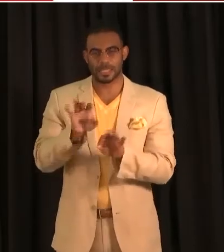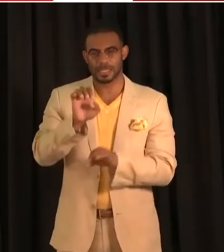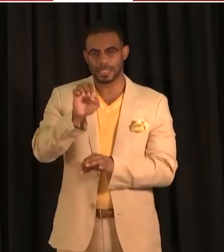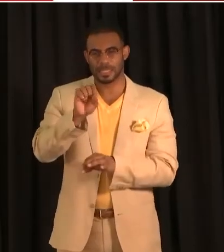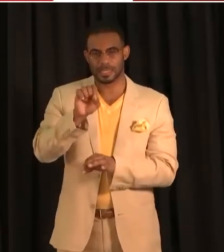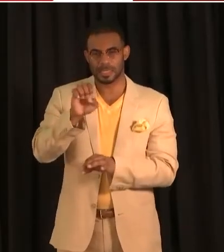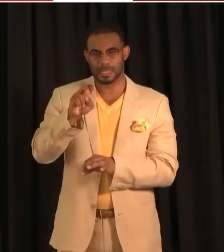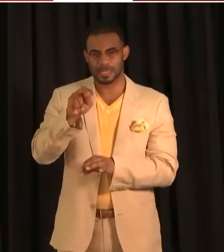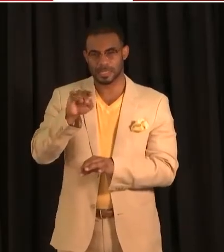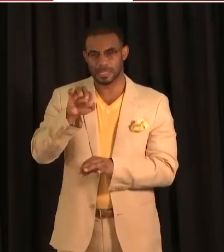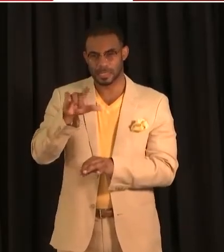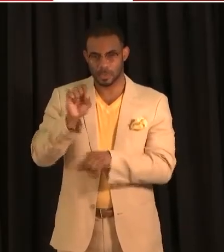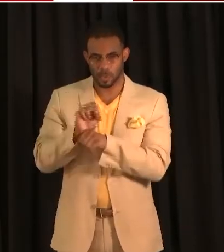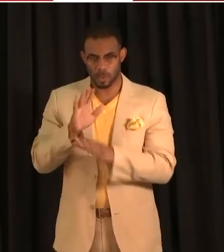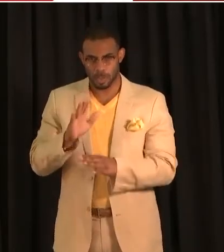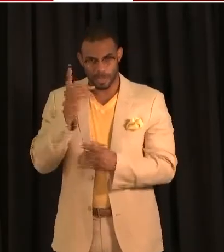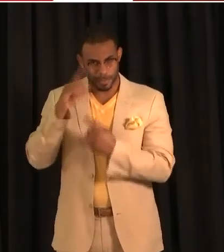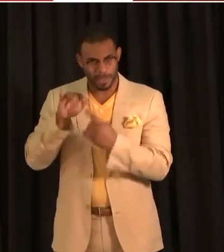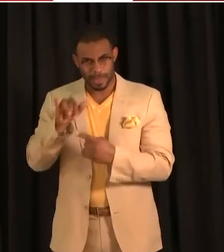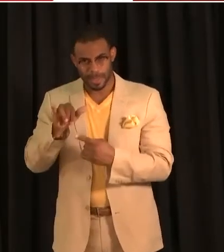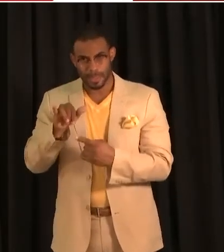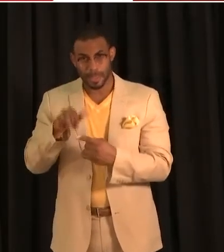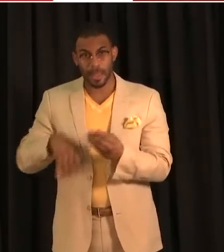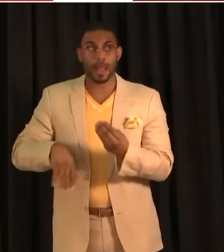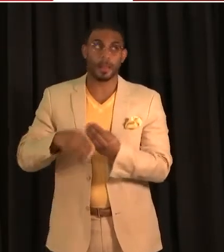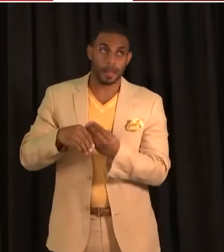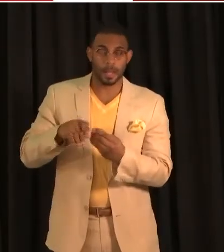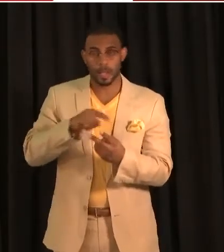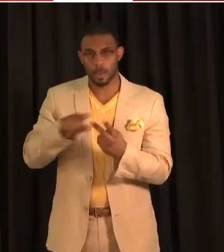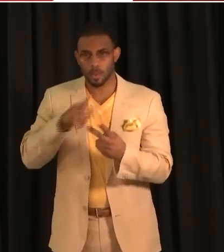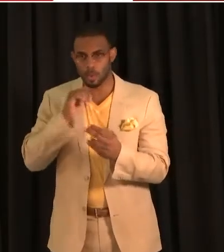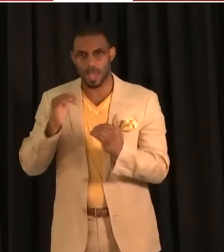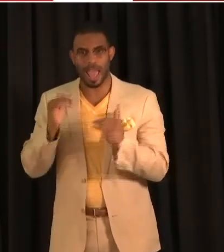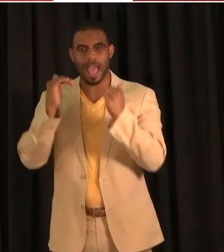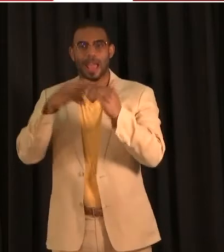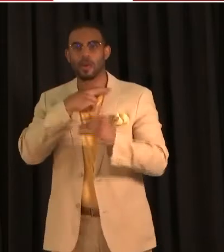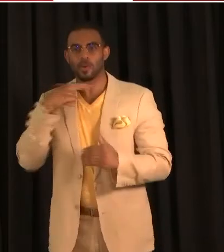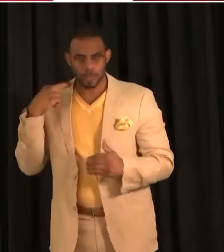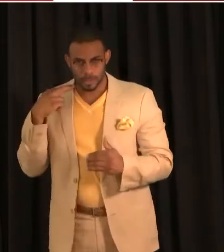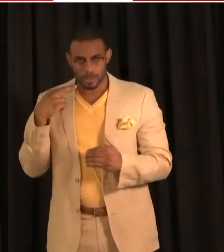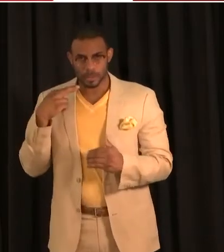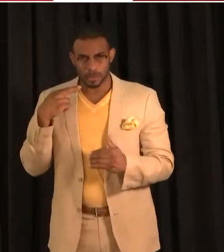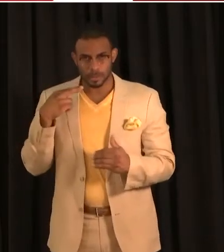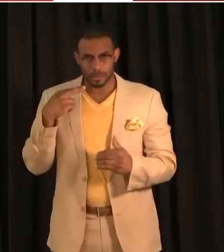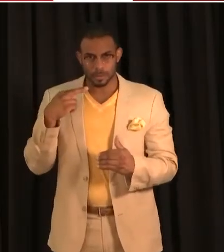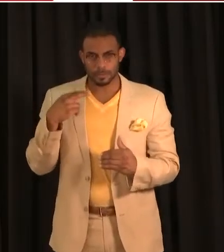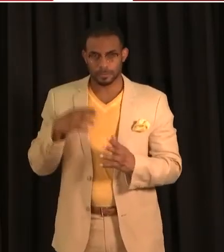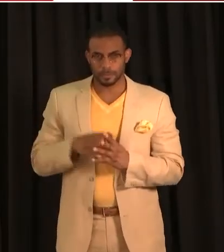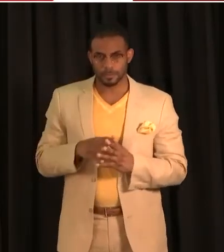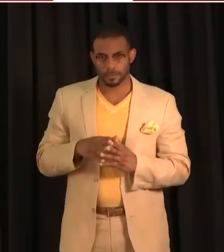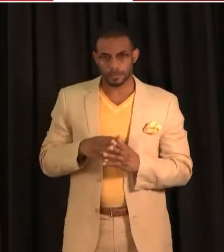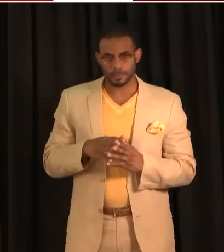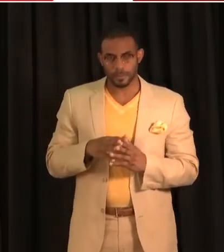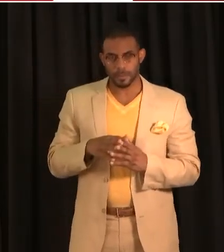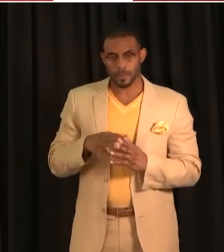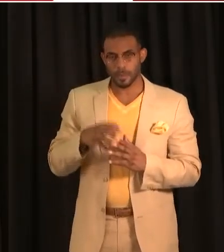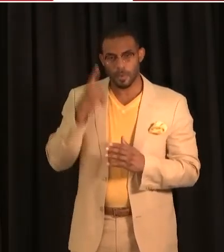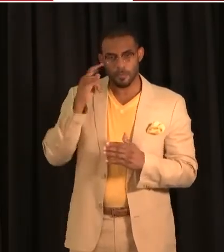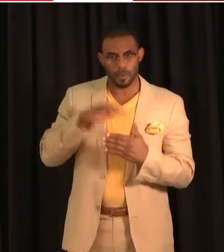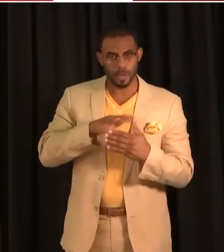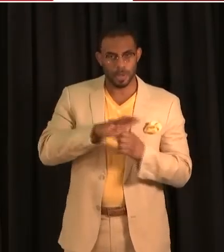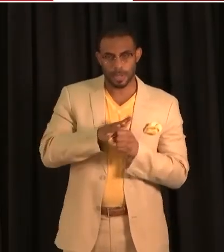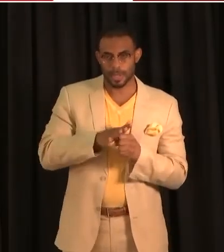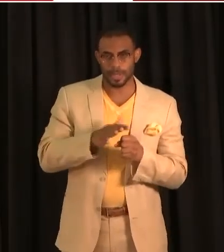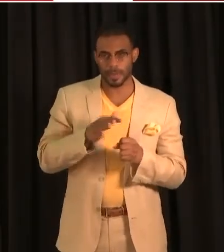to work during the mayor's stay-at-home order is a nice way to think about it, plus those who are higher risk for poor outcomes from